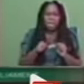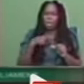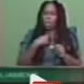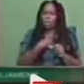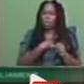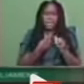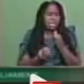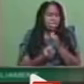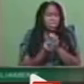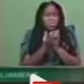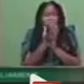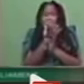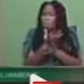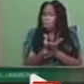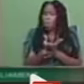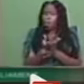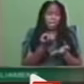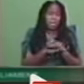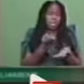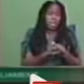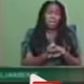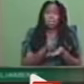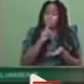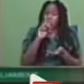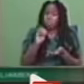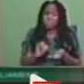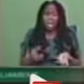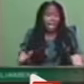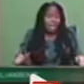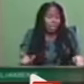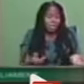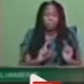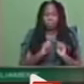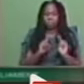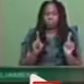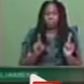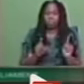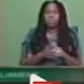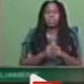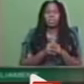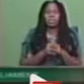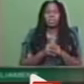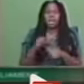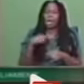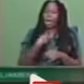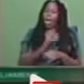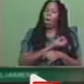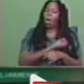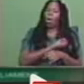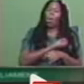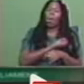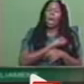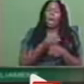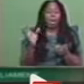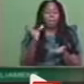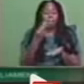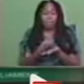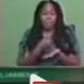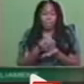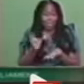At a per capita level, our gross national income was at its highest level in our history.